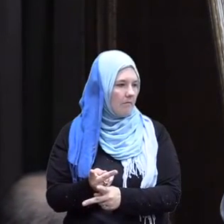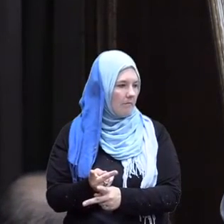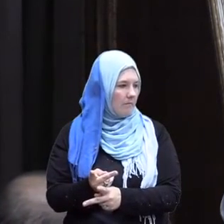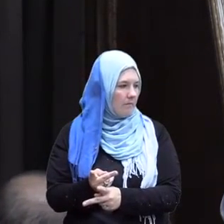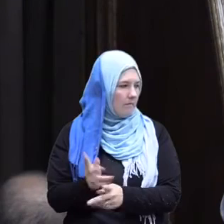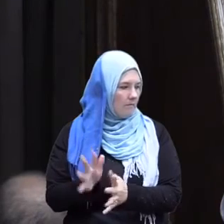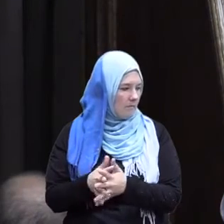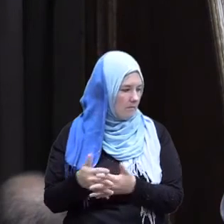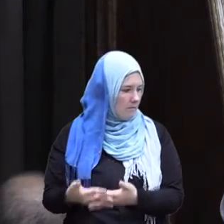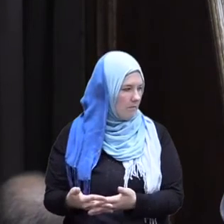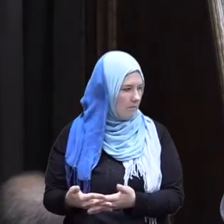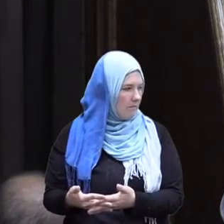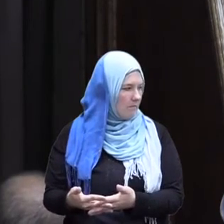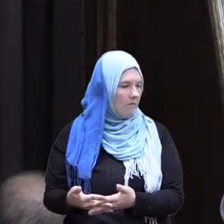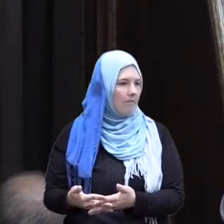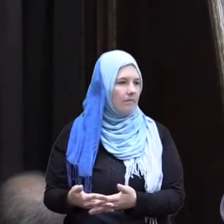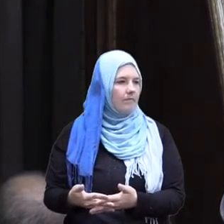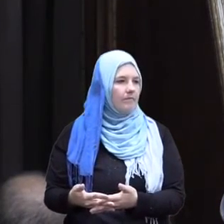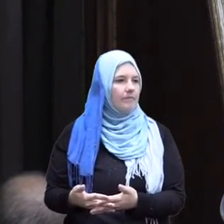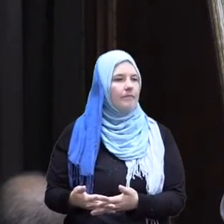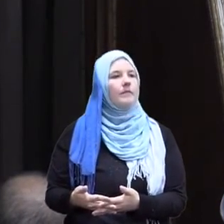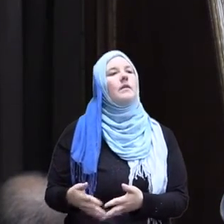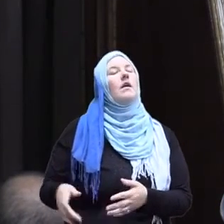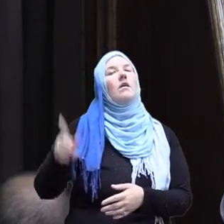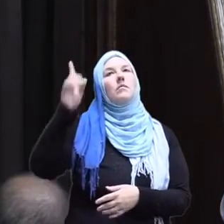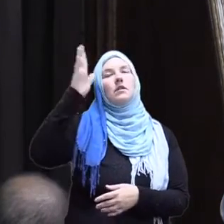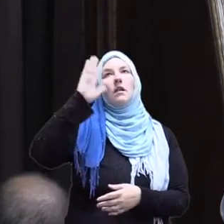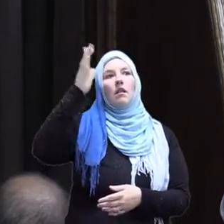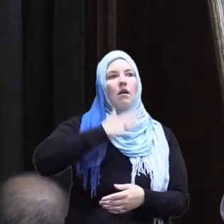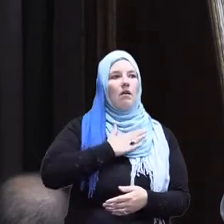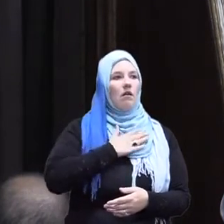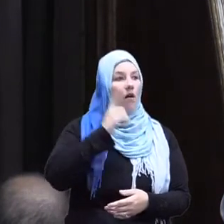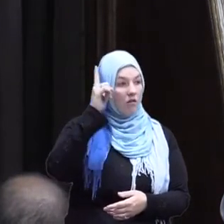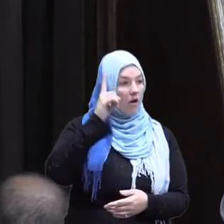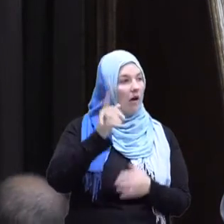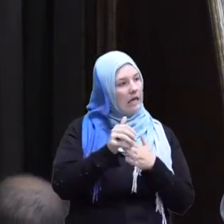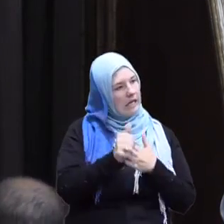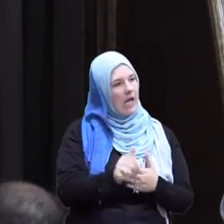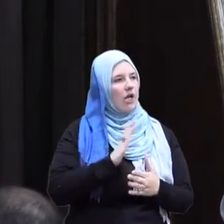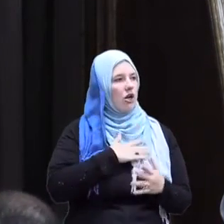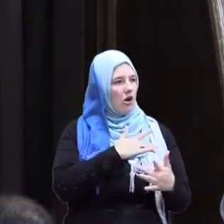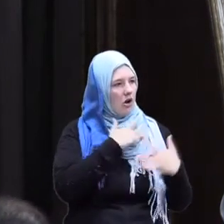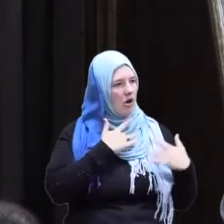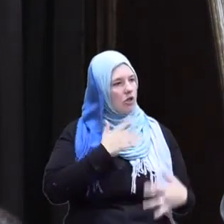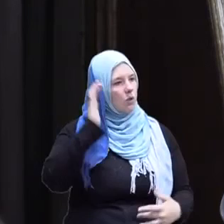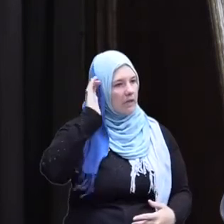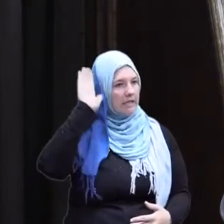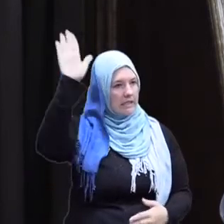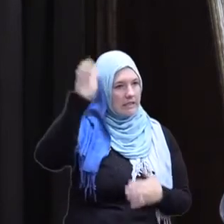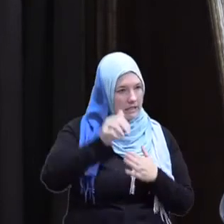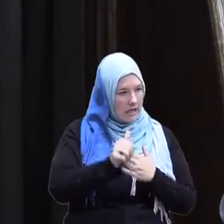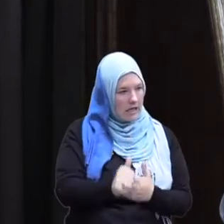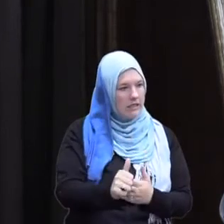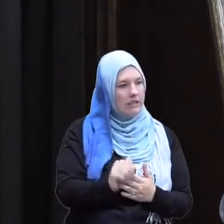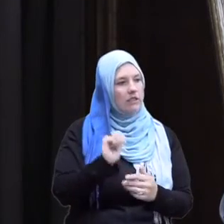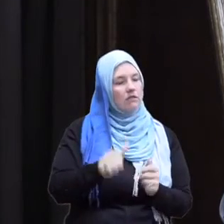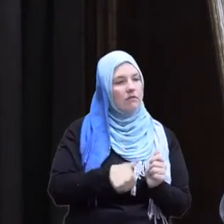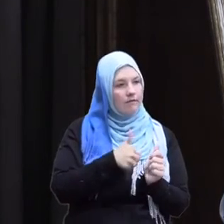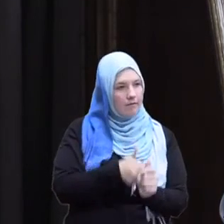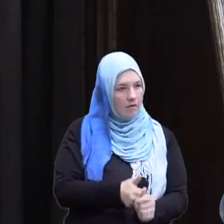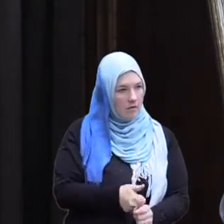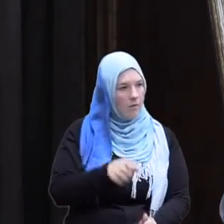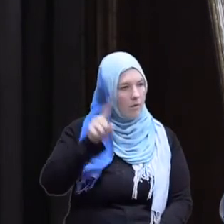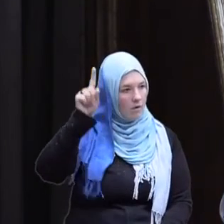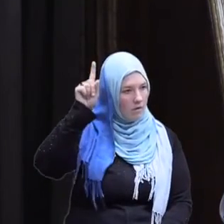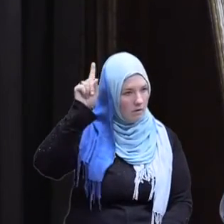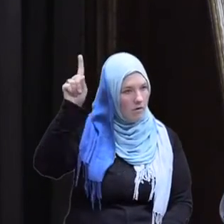of Allah subhanahu wa ta'ala. May Allah subhanahu wa ta'ala guide our hearts to listen to His guidance, to be obedient, and to